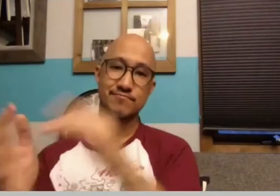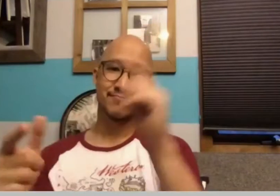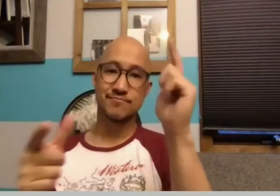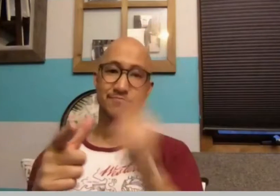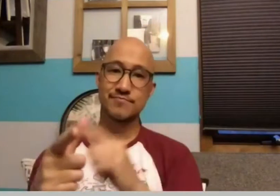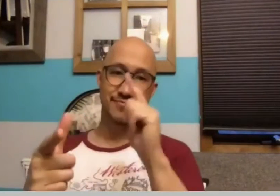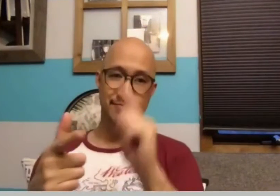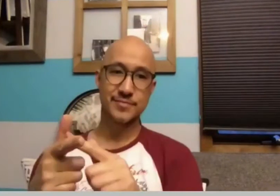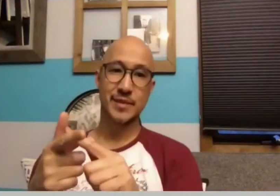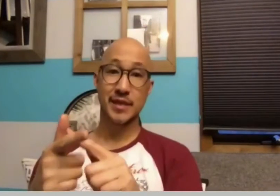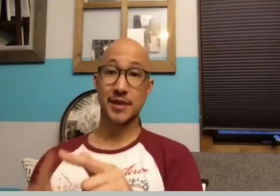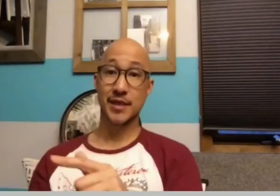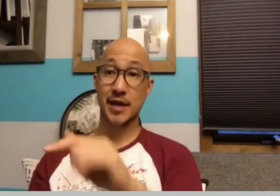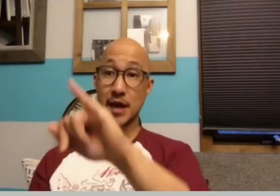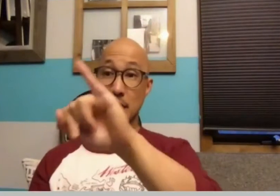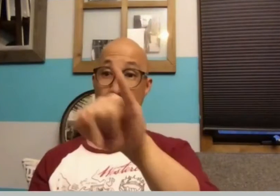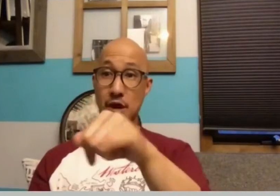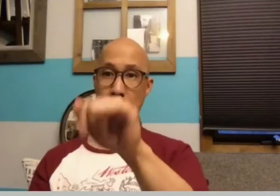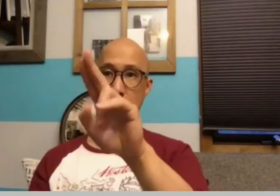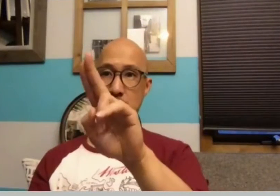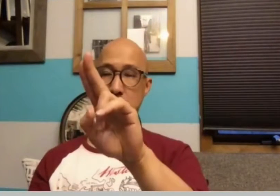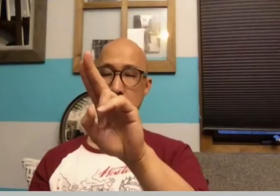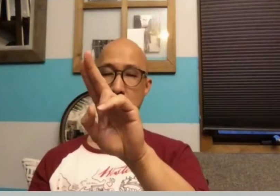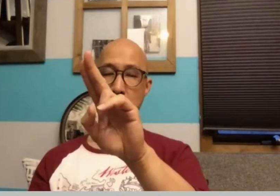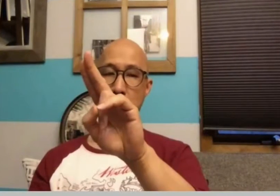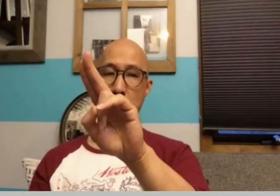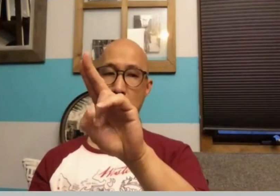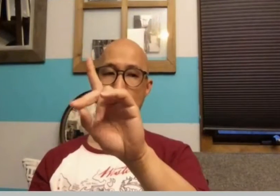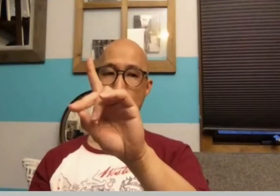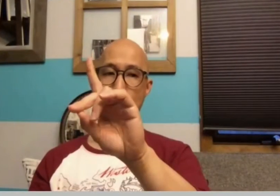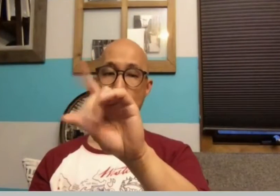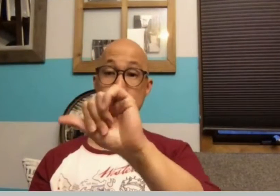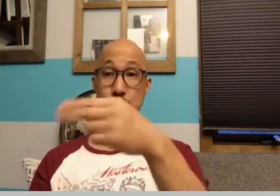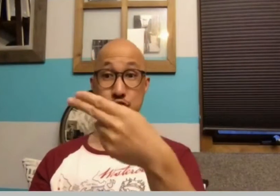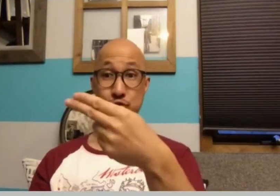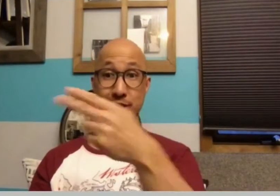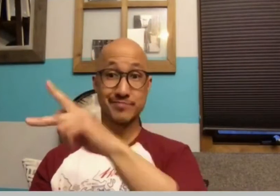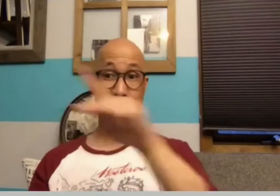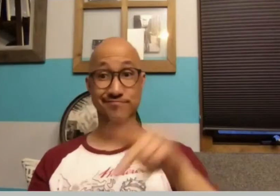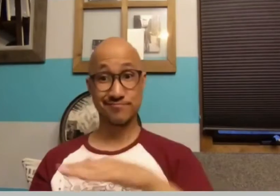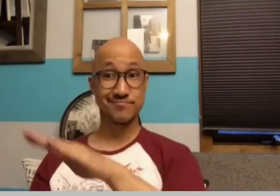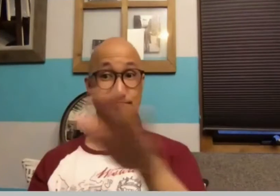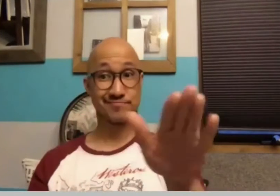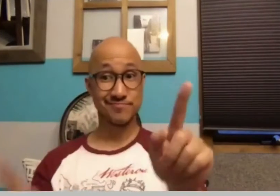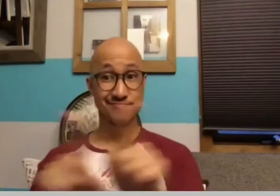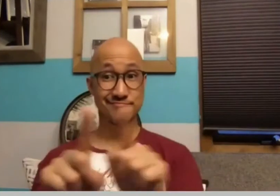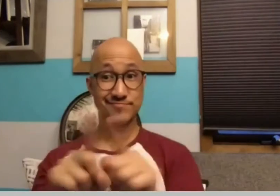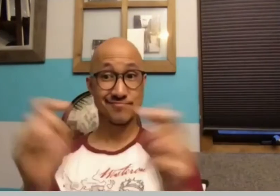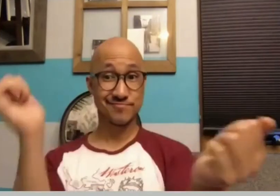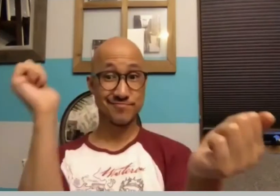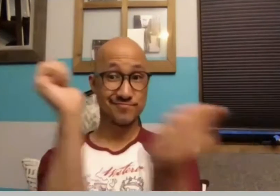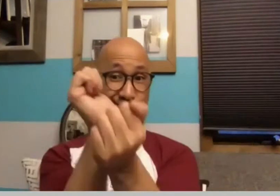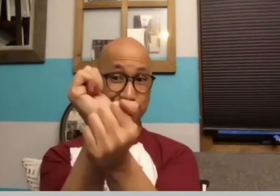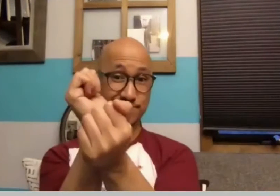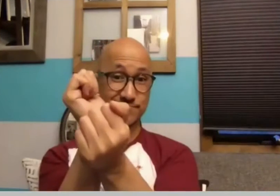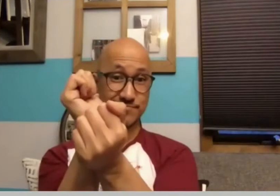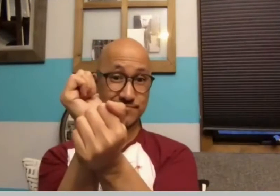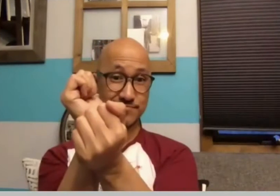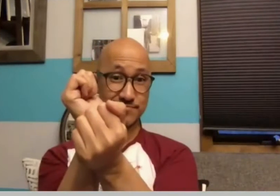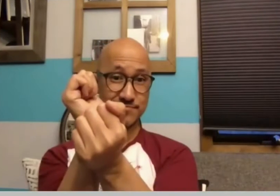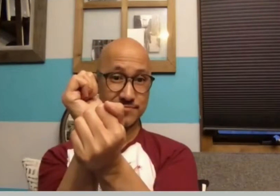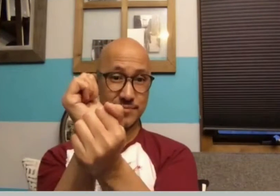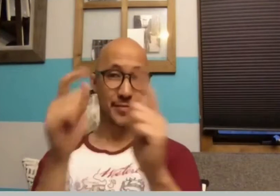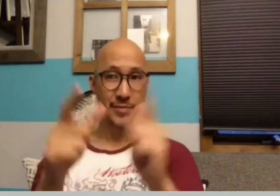went into Babylonian captivity. And these 9 prophets are really scattered throughout